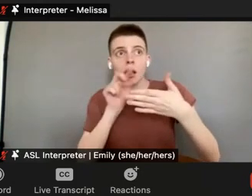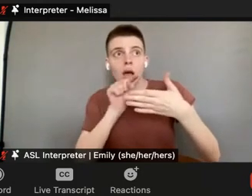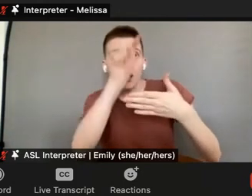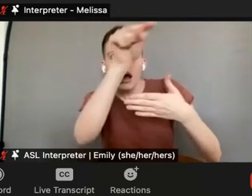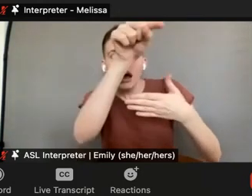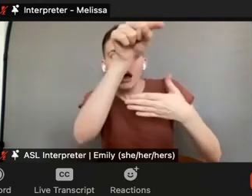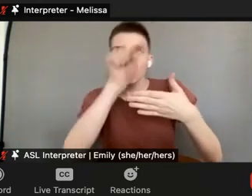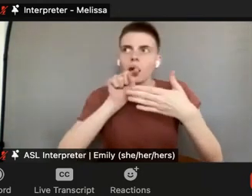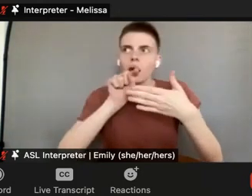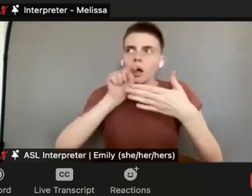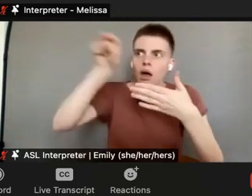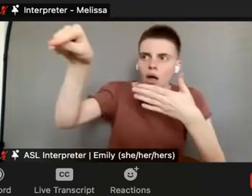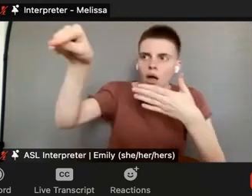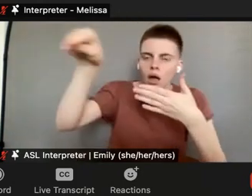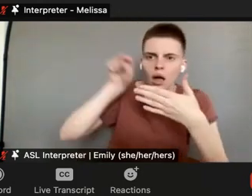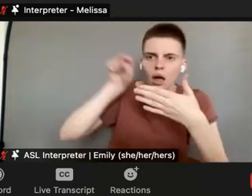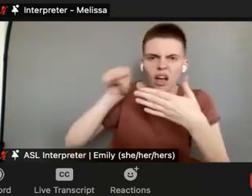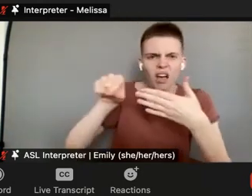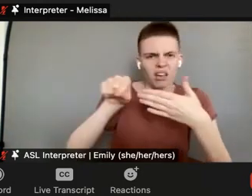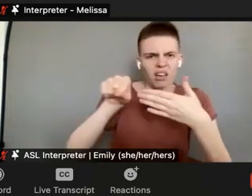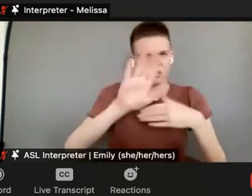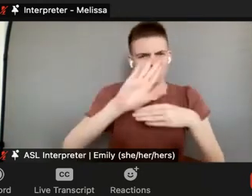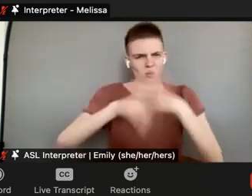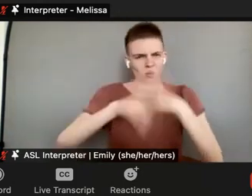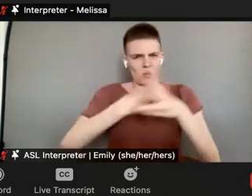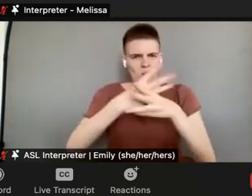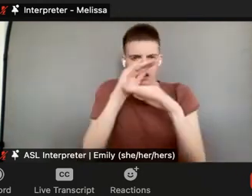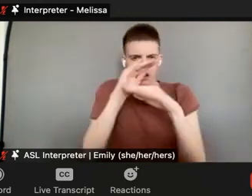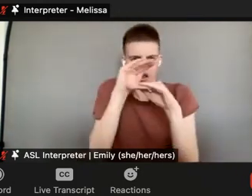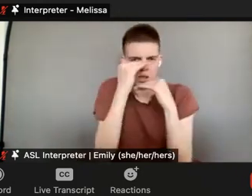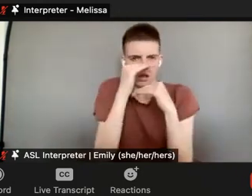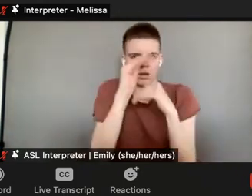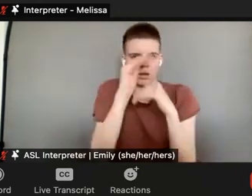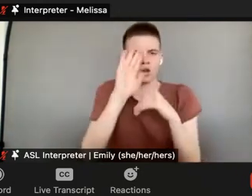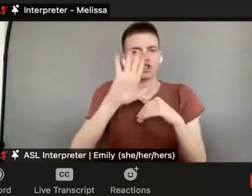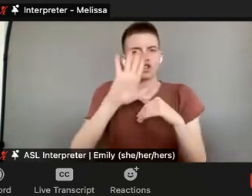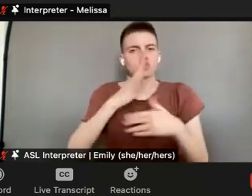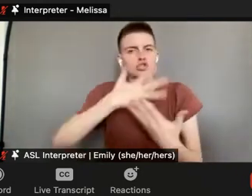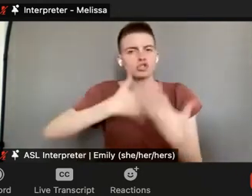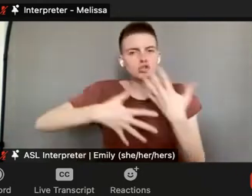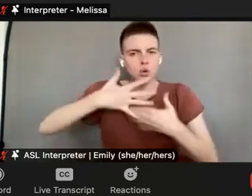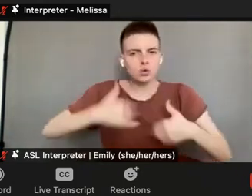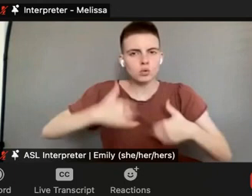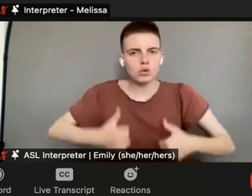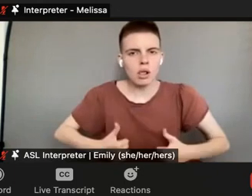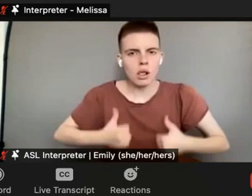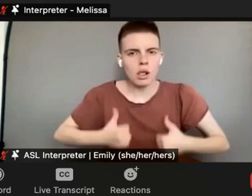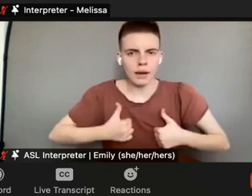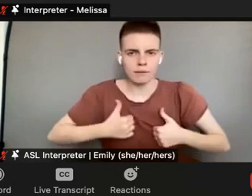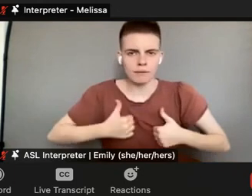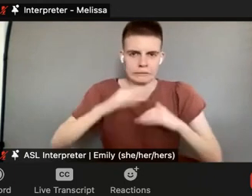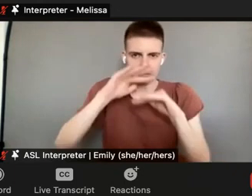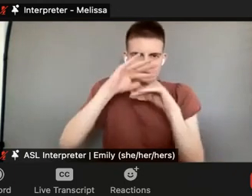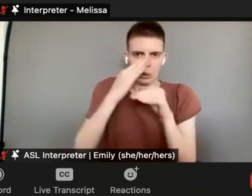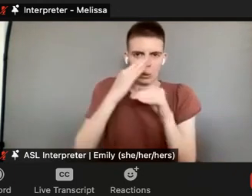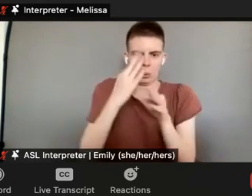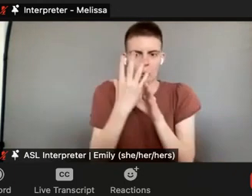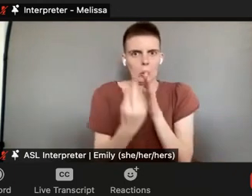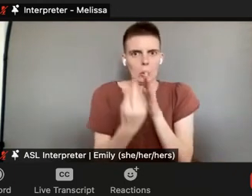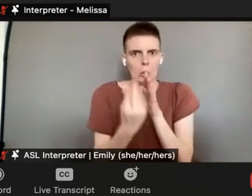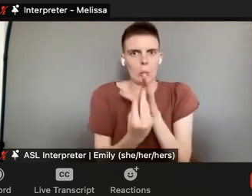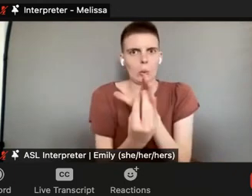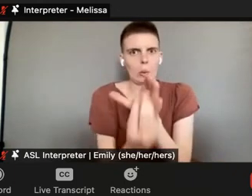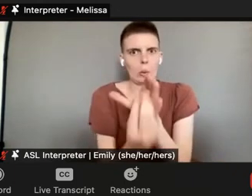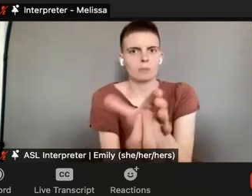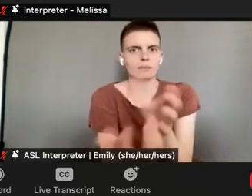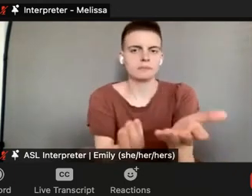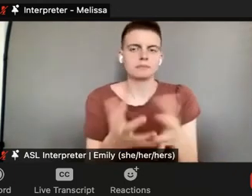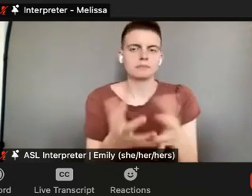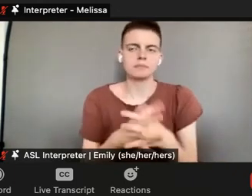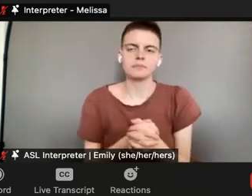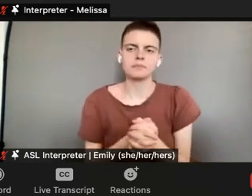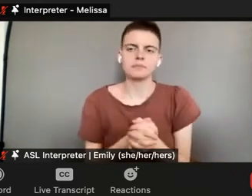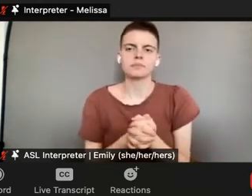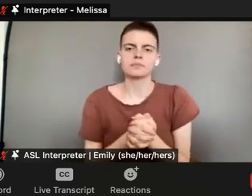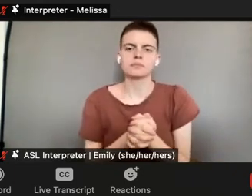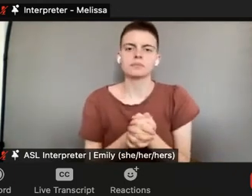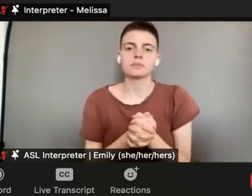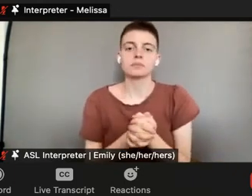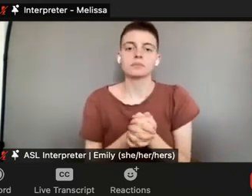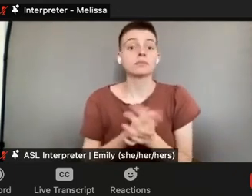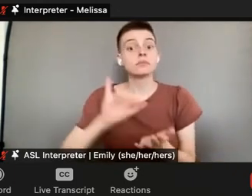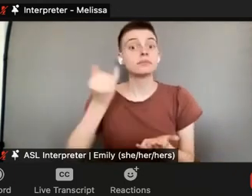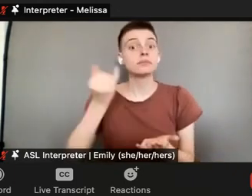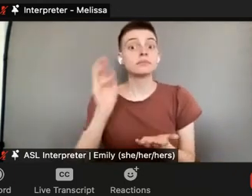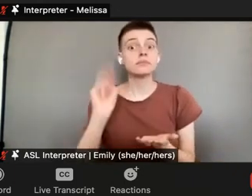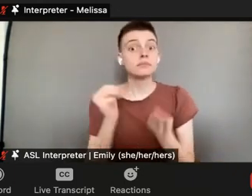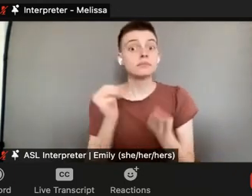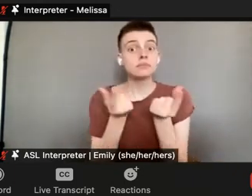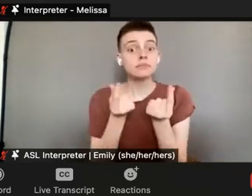body, again, that texture of your social life is getting pretty flat. So what does Jim do?